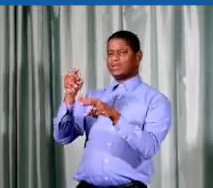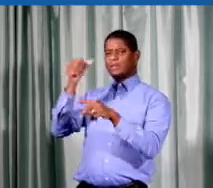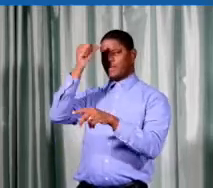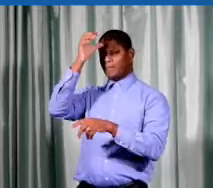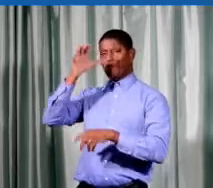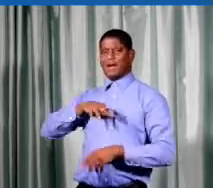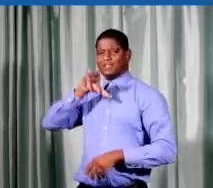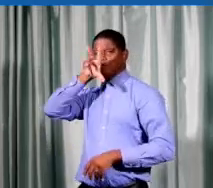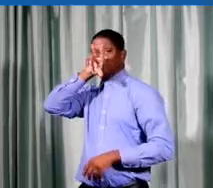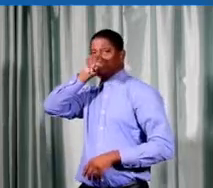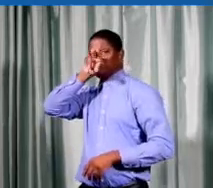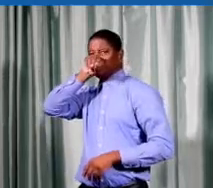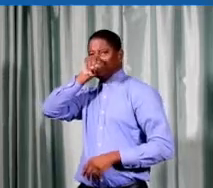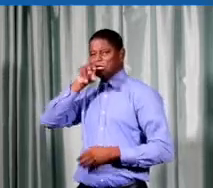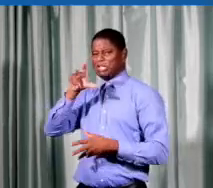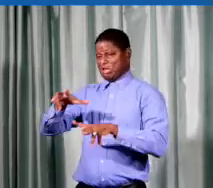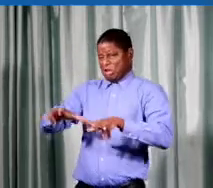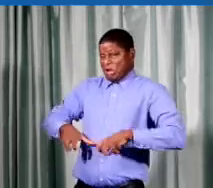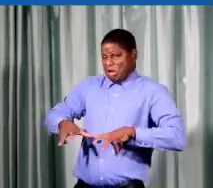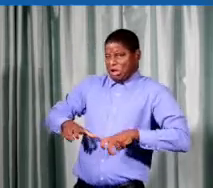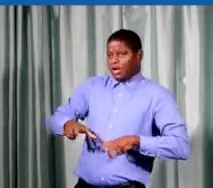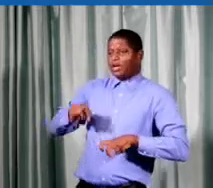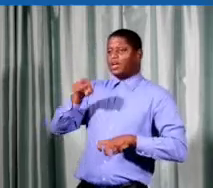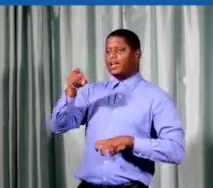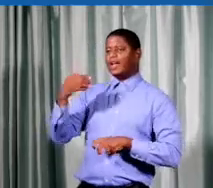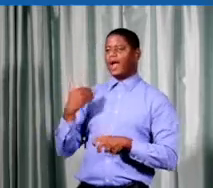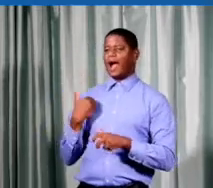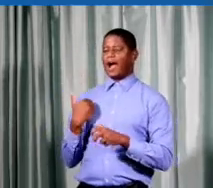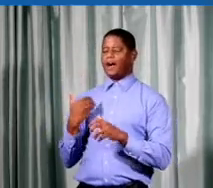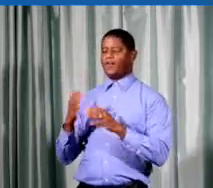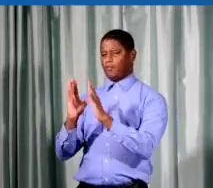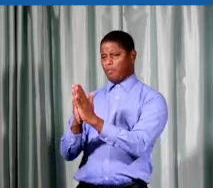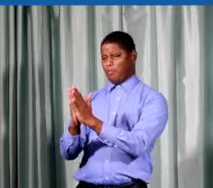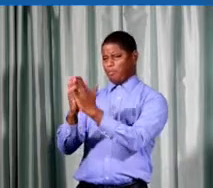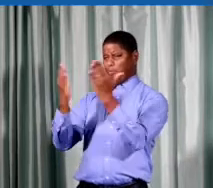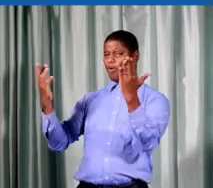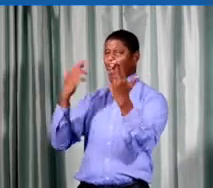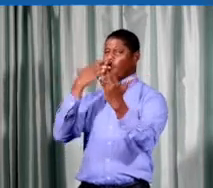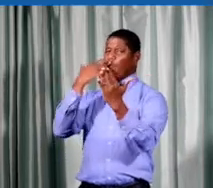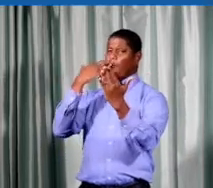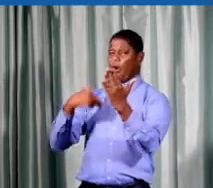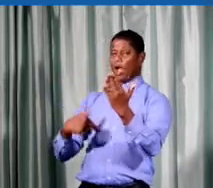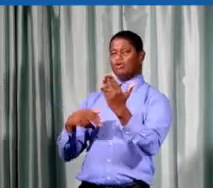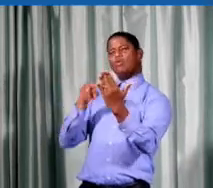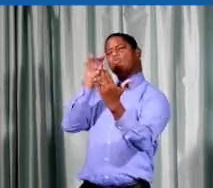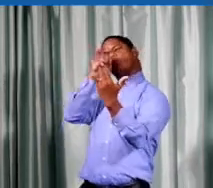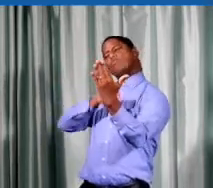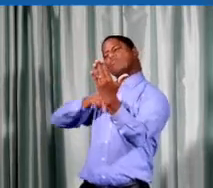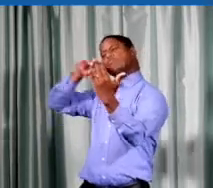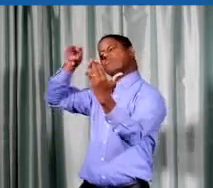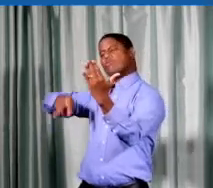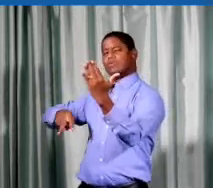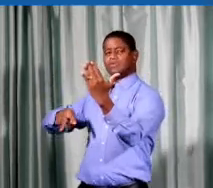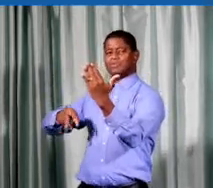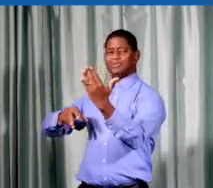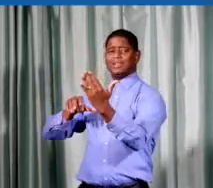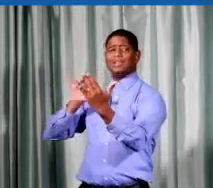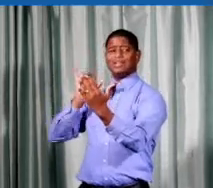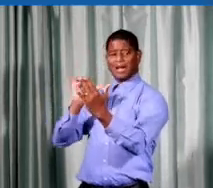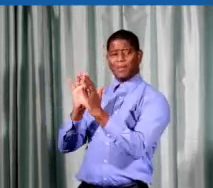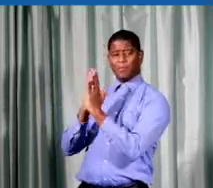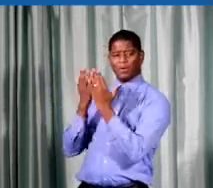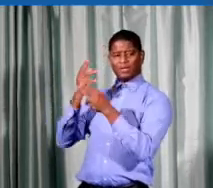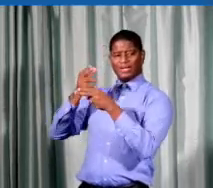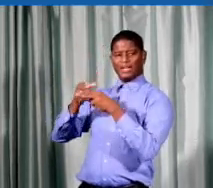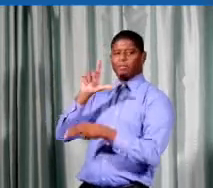big, gigantic red notebook. And in that book is where every page is an account. The book is called the